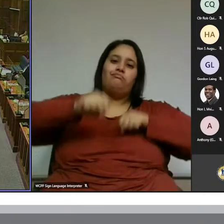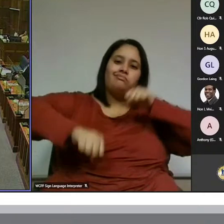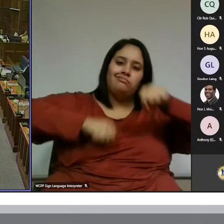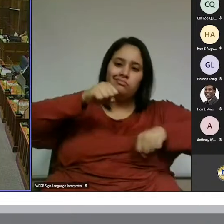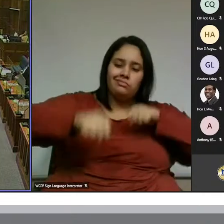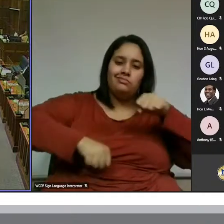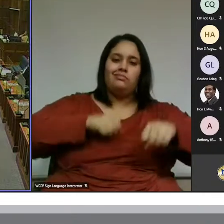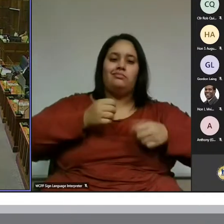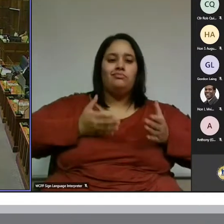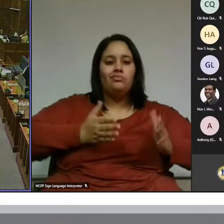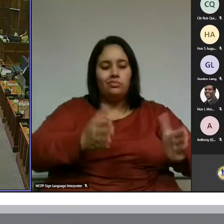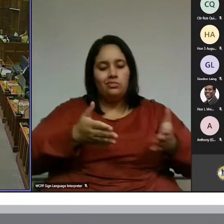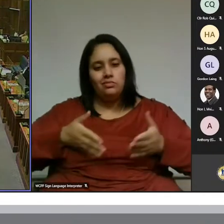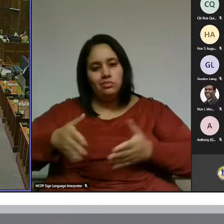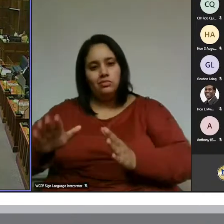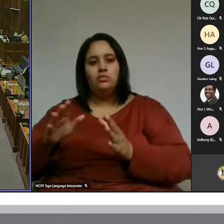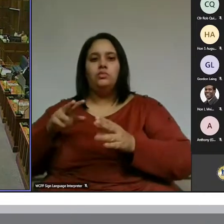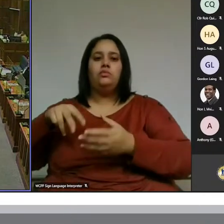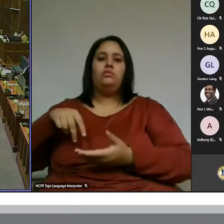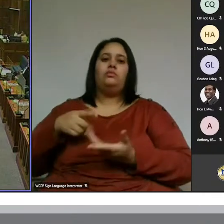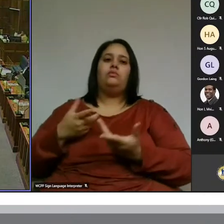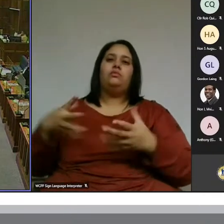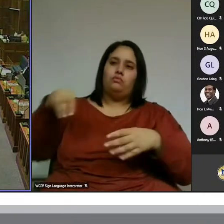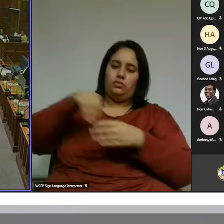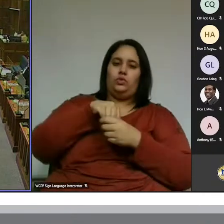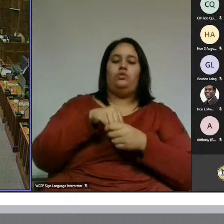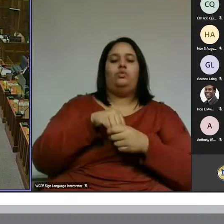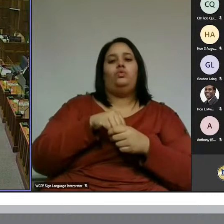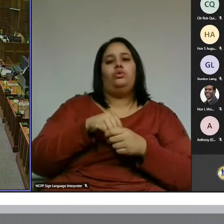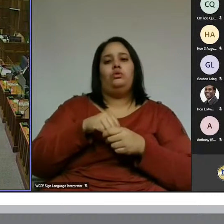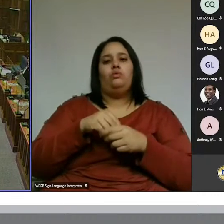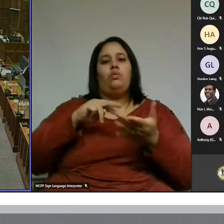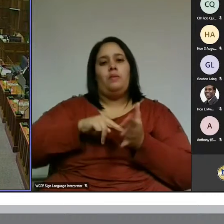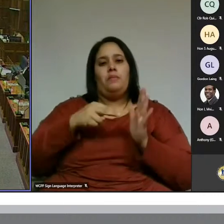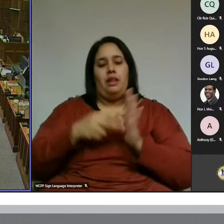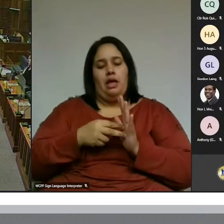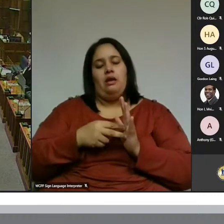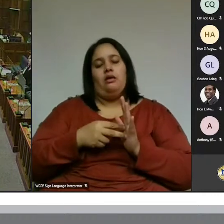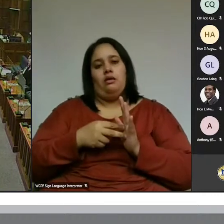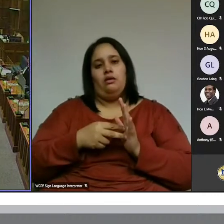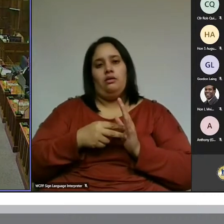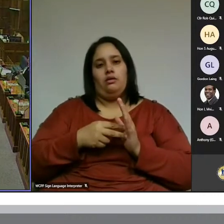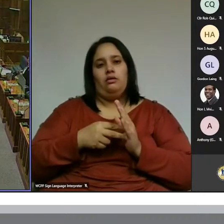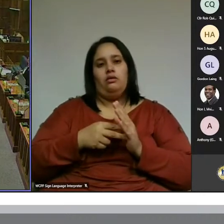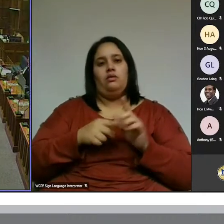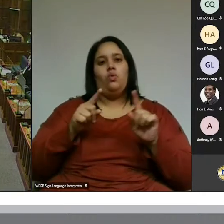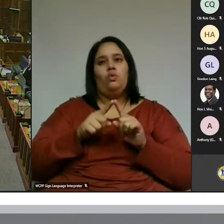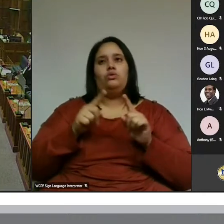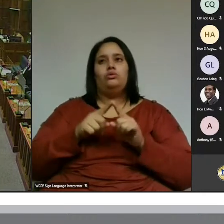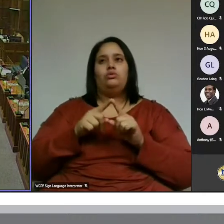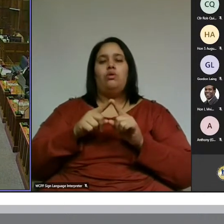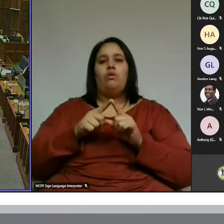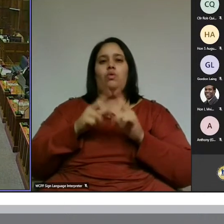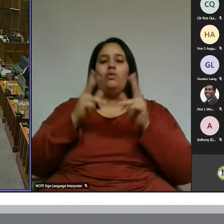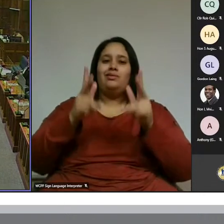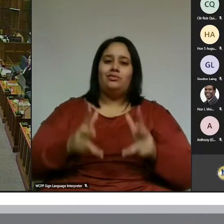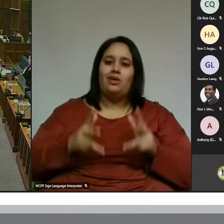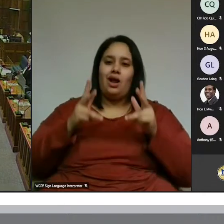are intrinsically included in joint planning, as well as NMT, buses,